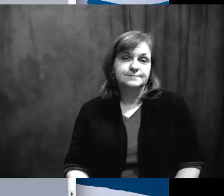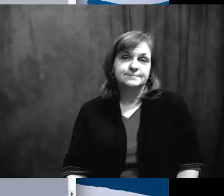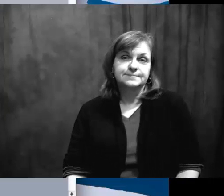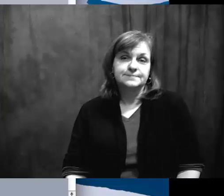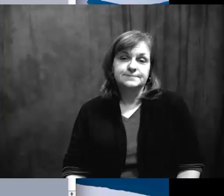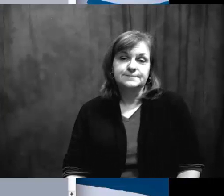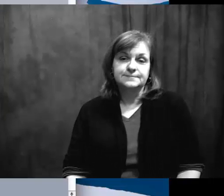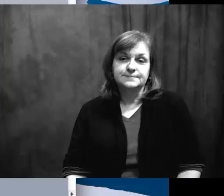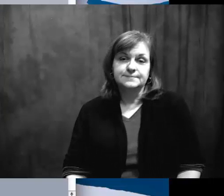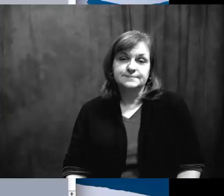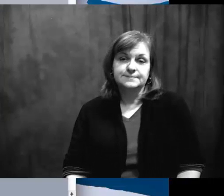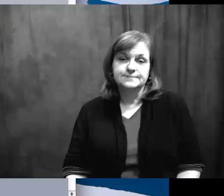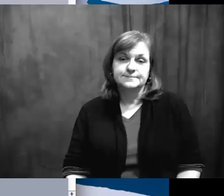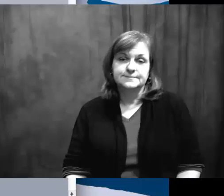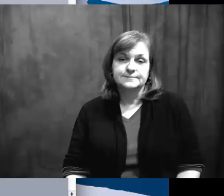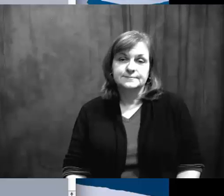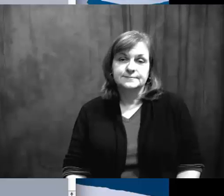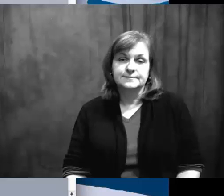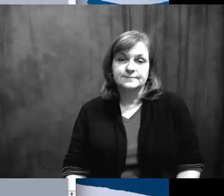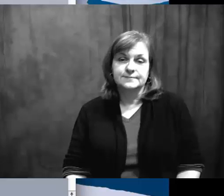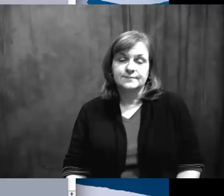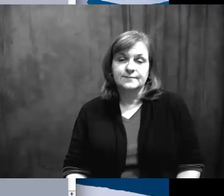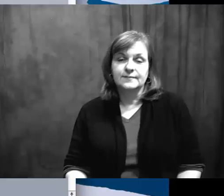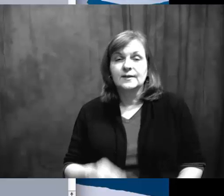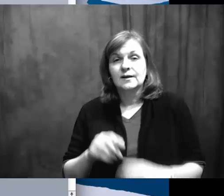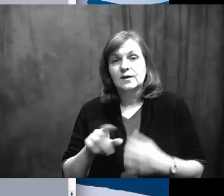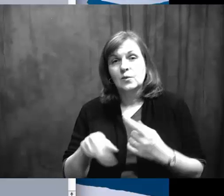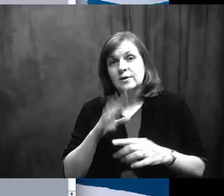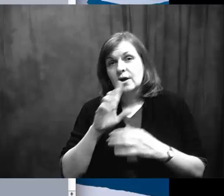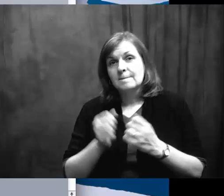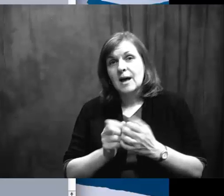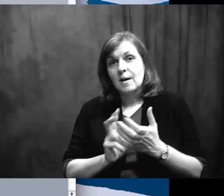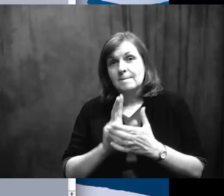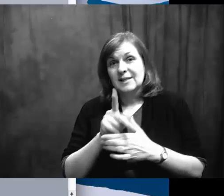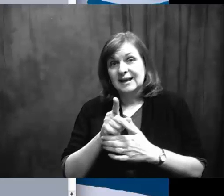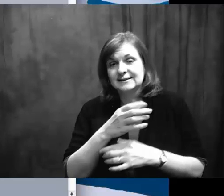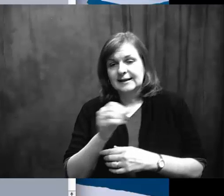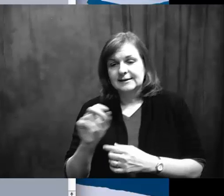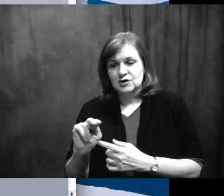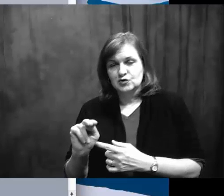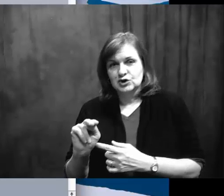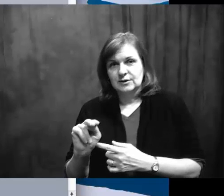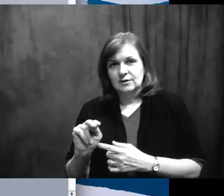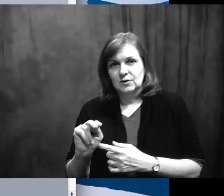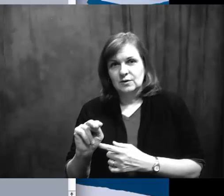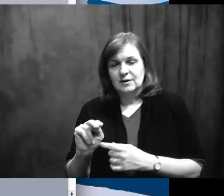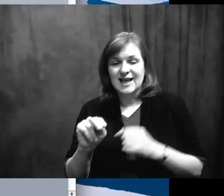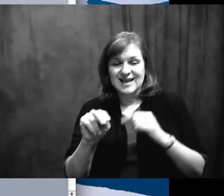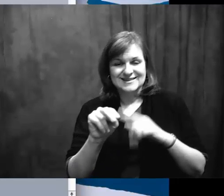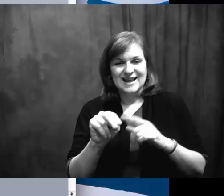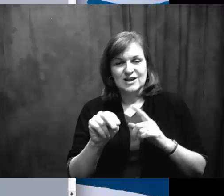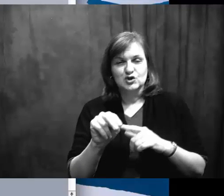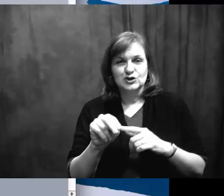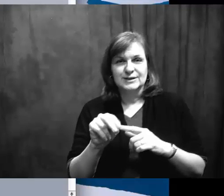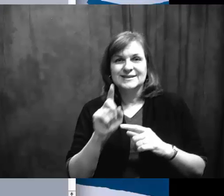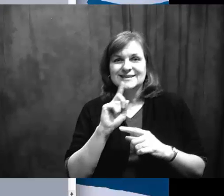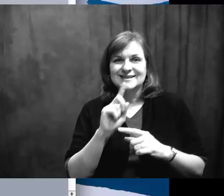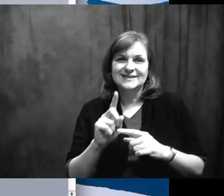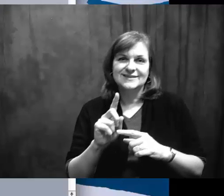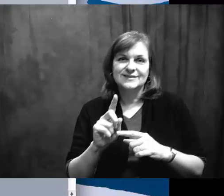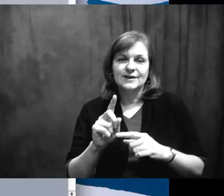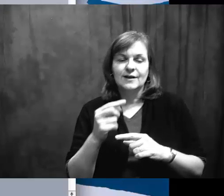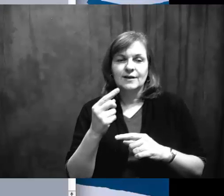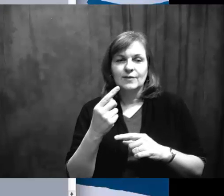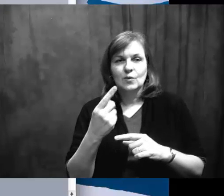of all, when we talk about nitrogen in plants, we've mentioned before that nitrogen is actually